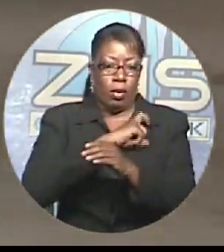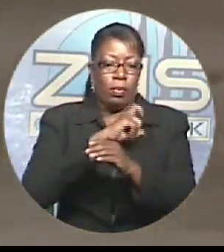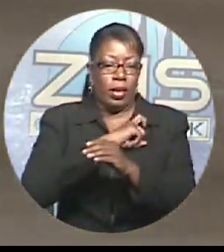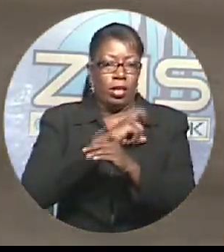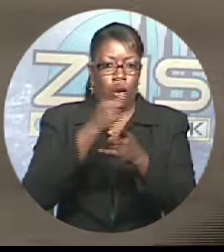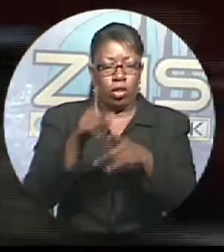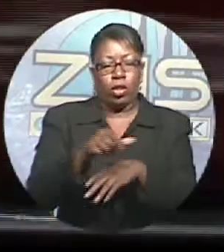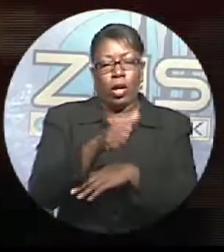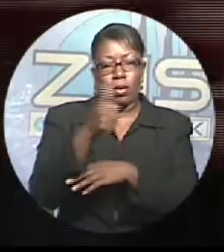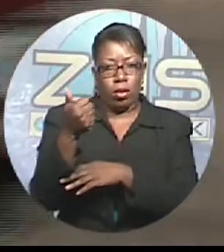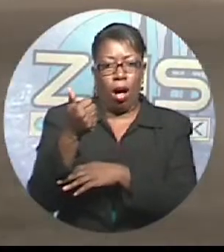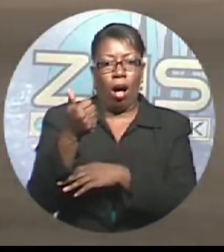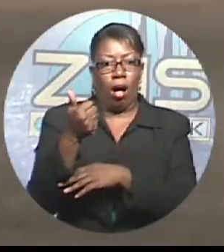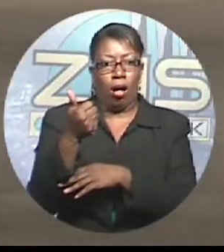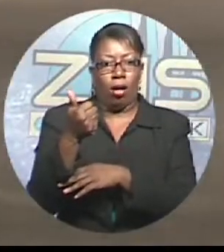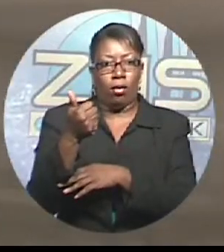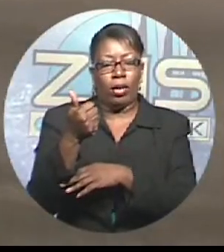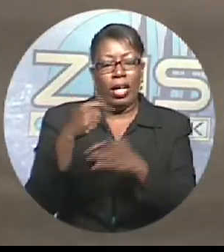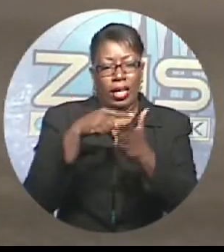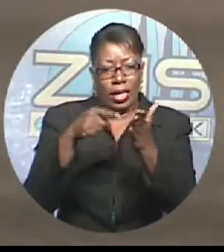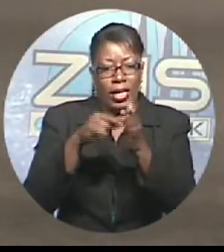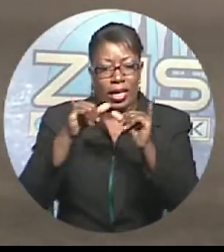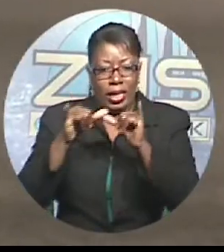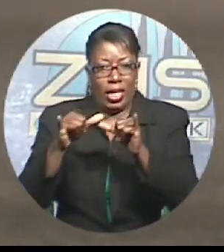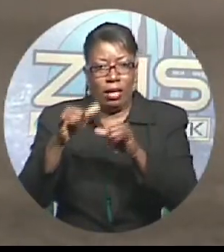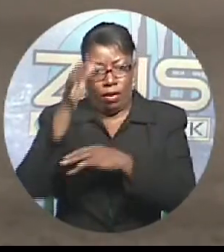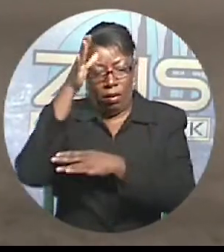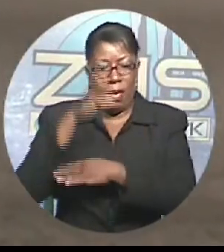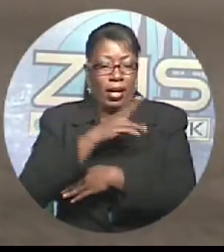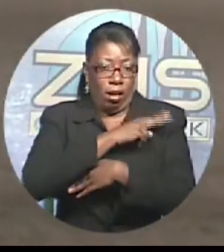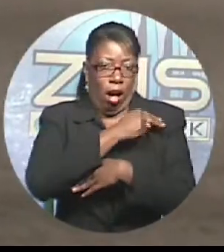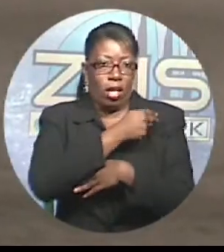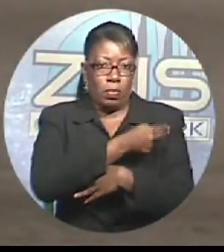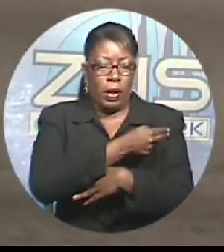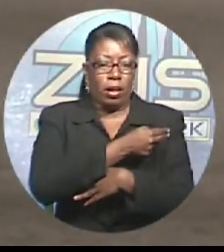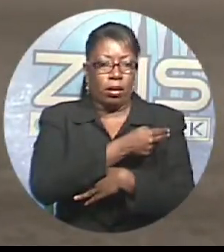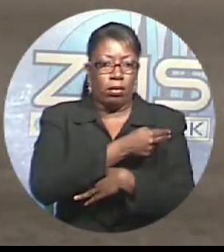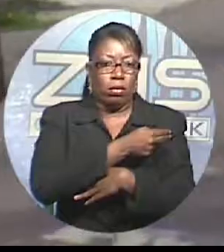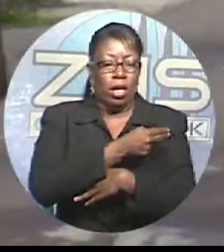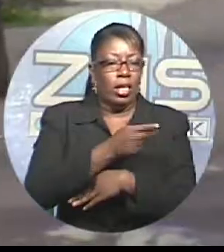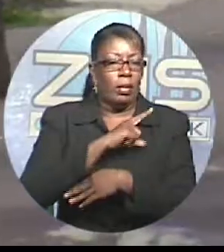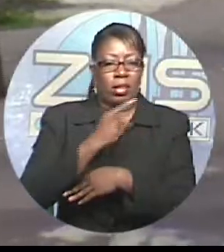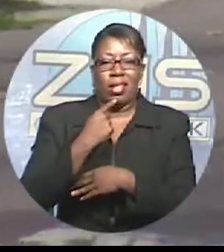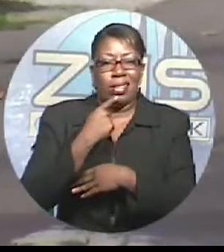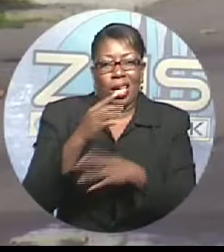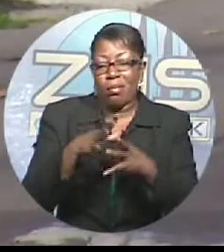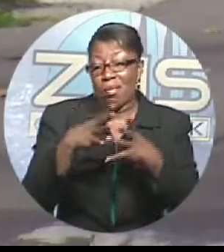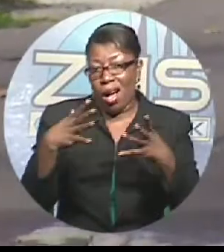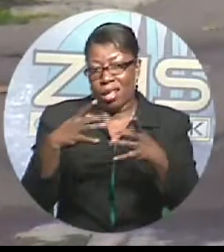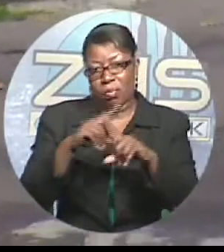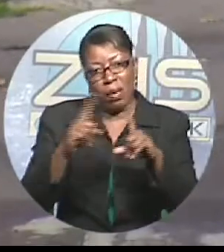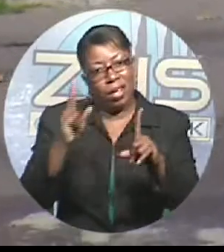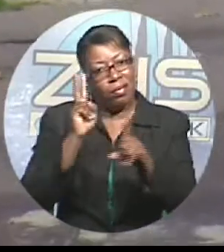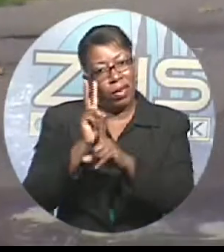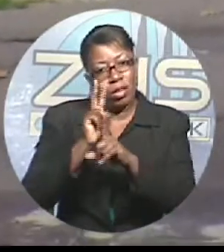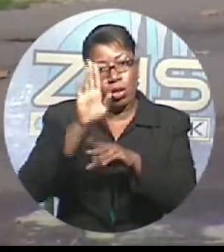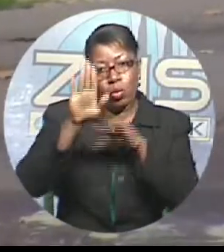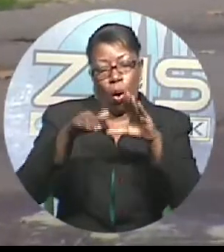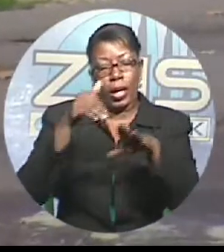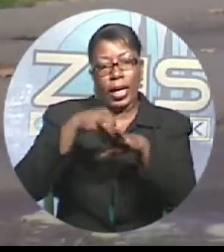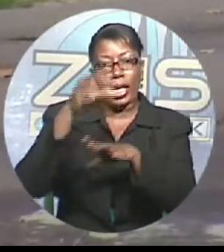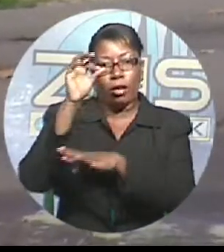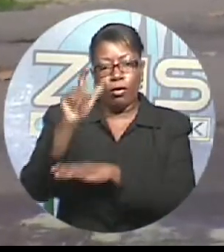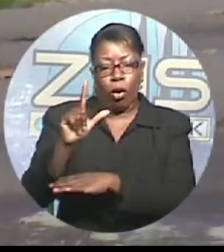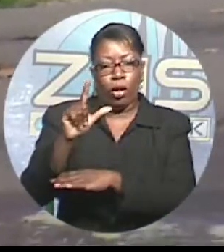a shooting case which has left a man in hospital. Police haven't said much about the incident except that the victim was walking in the vicinity of